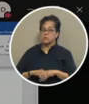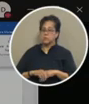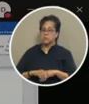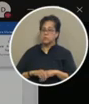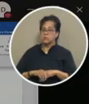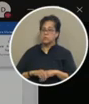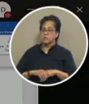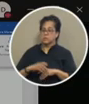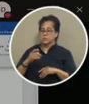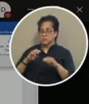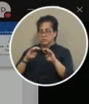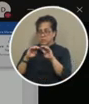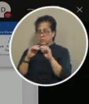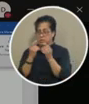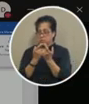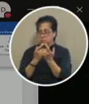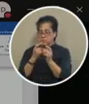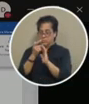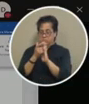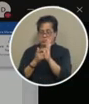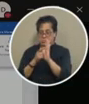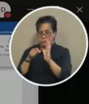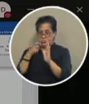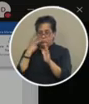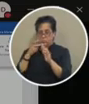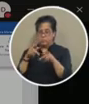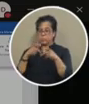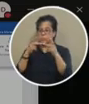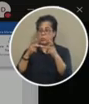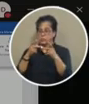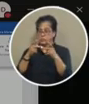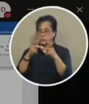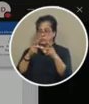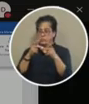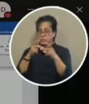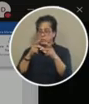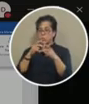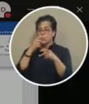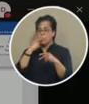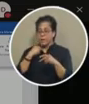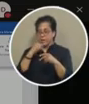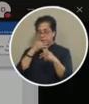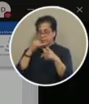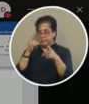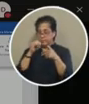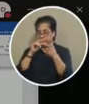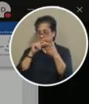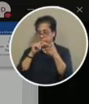If council, can you see the proposed revisions that are in red line?